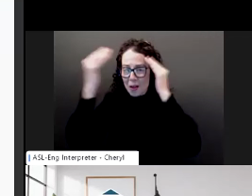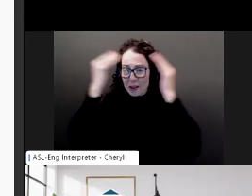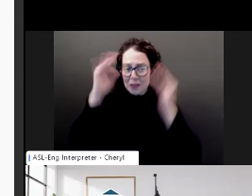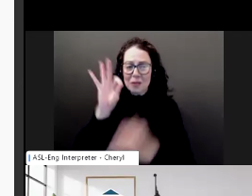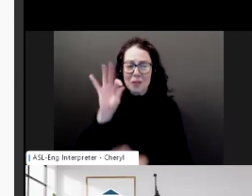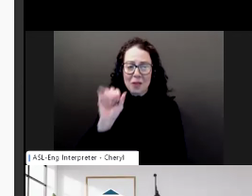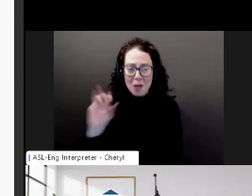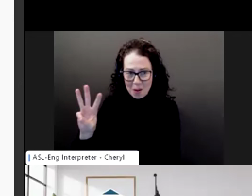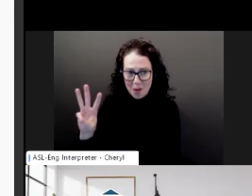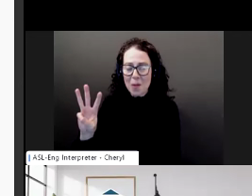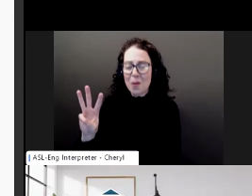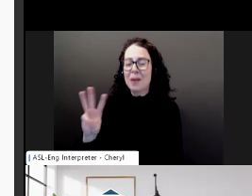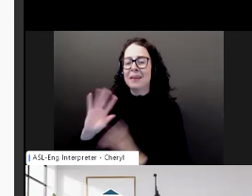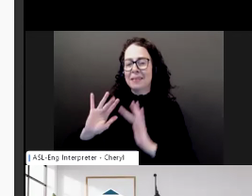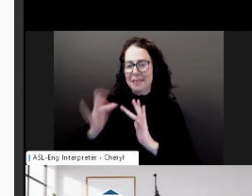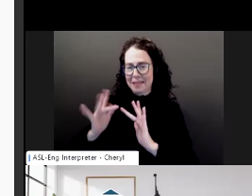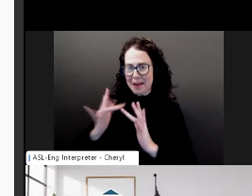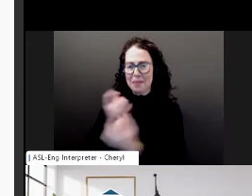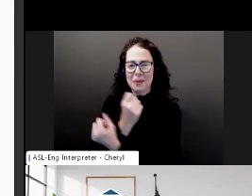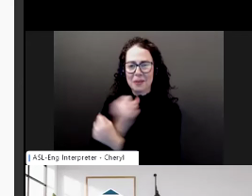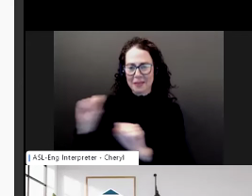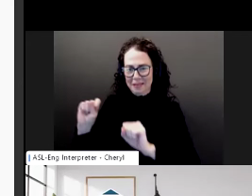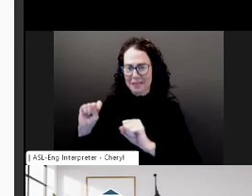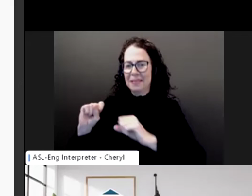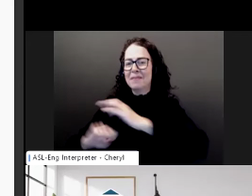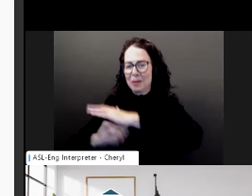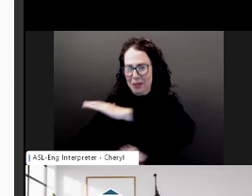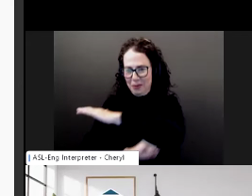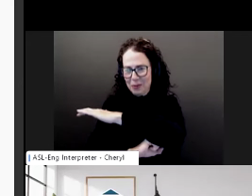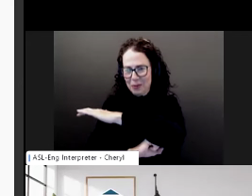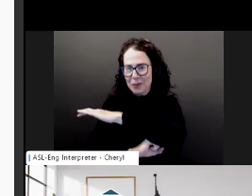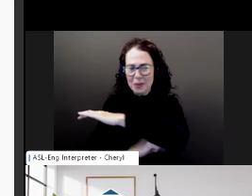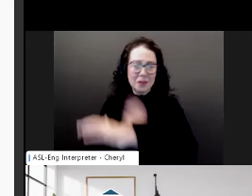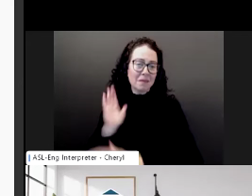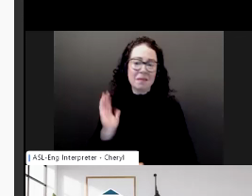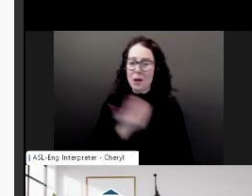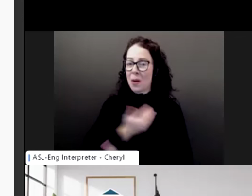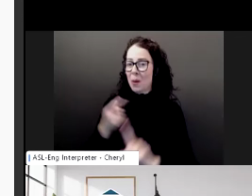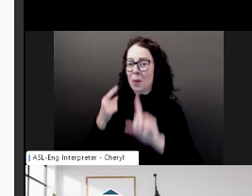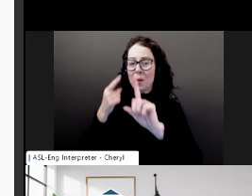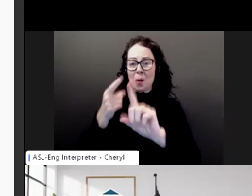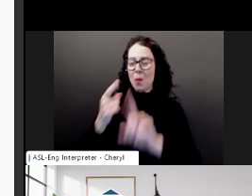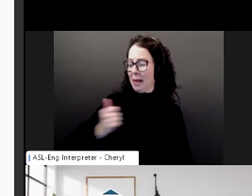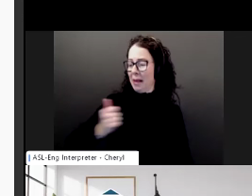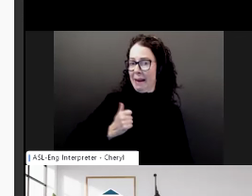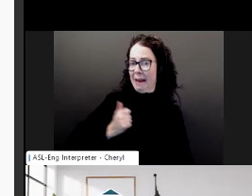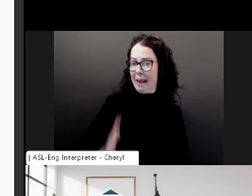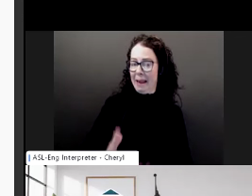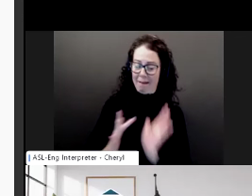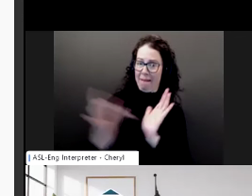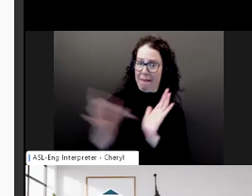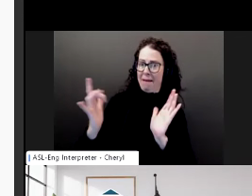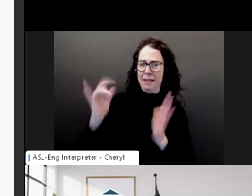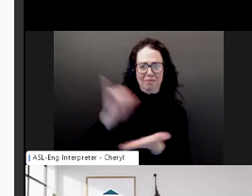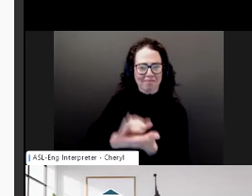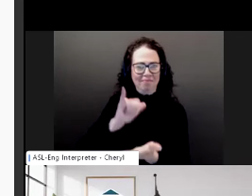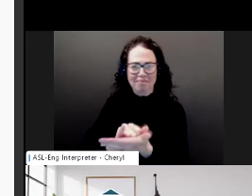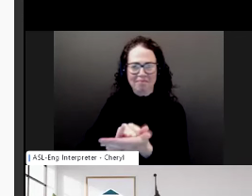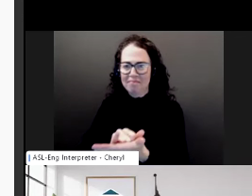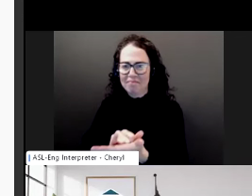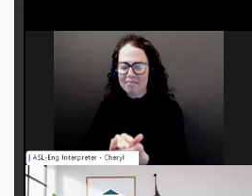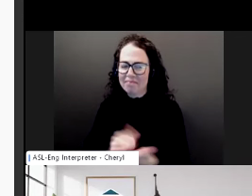And our mission is to make Canadians unhackable, which sounds like a huge mission, and it is. We try to make